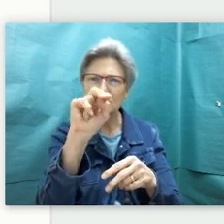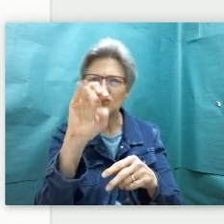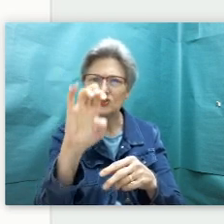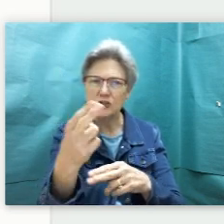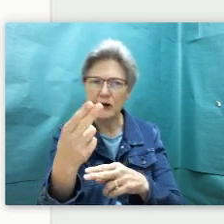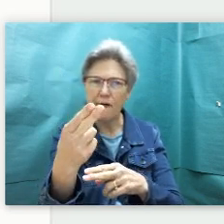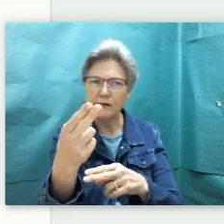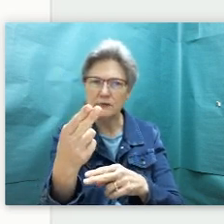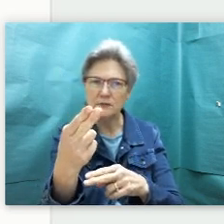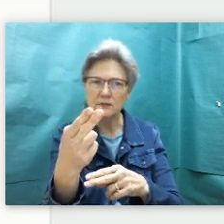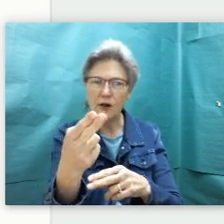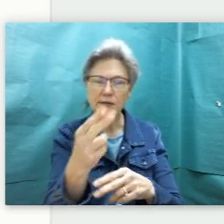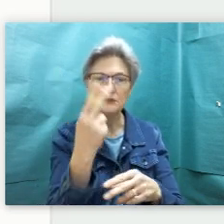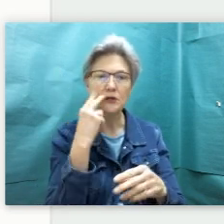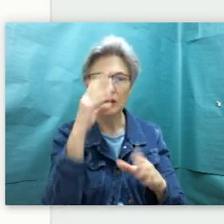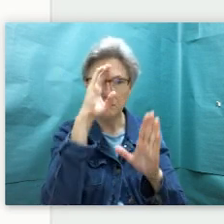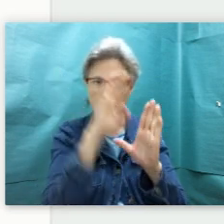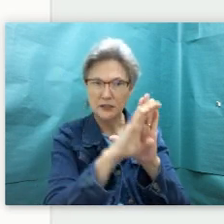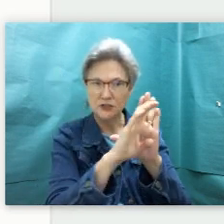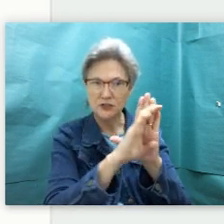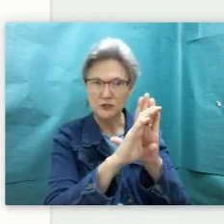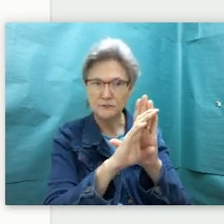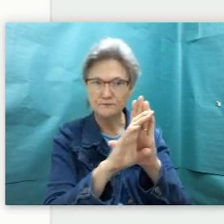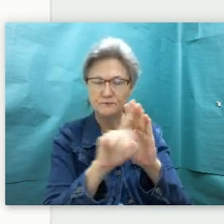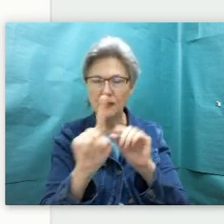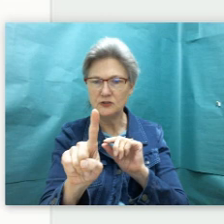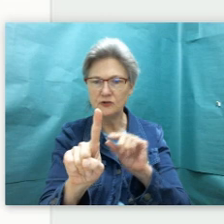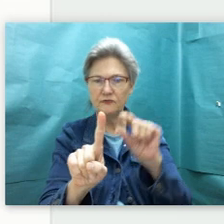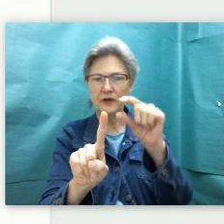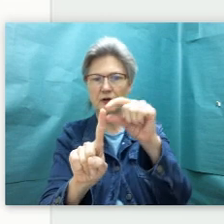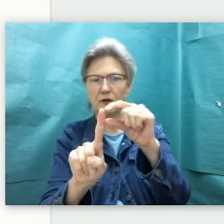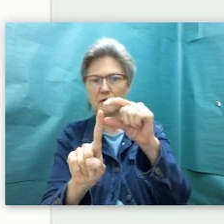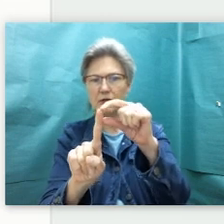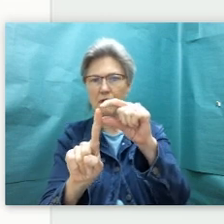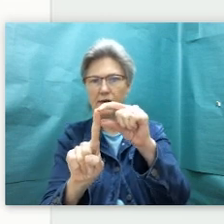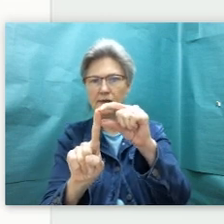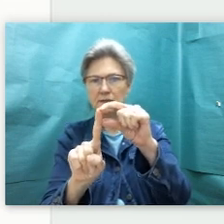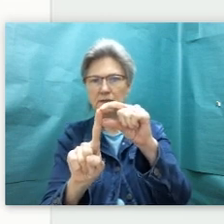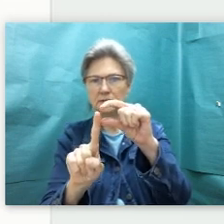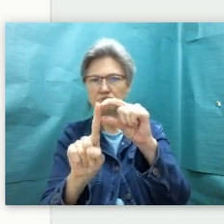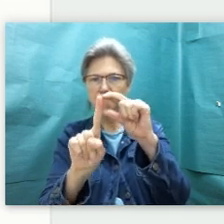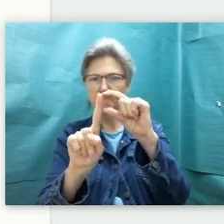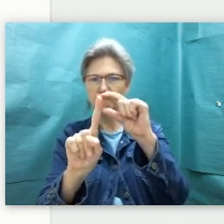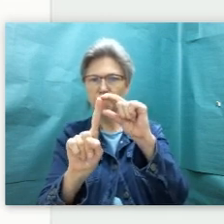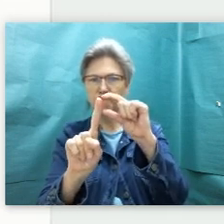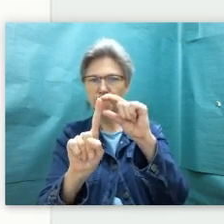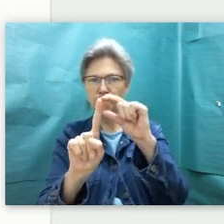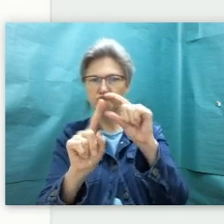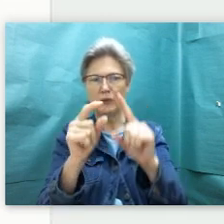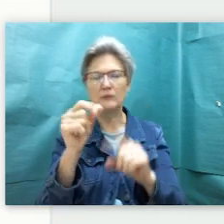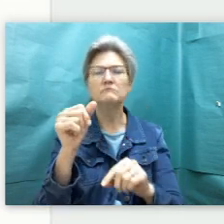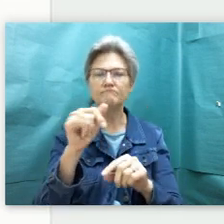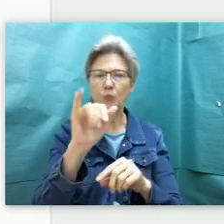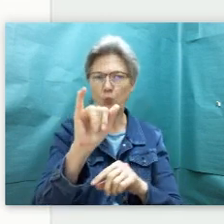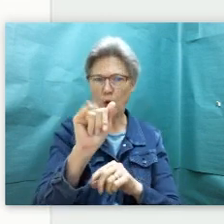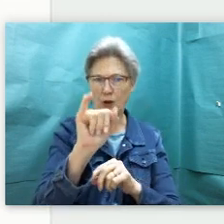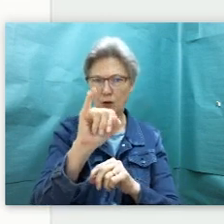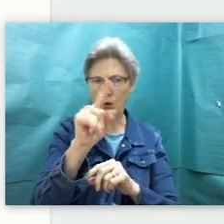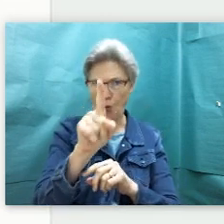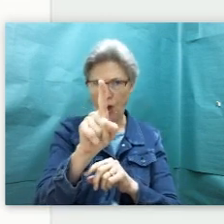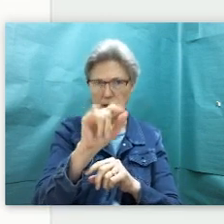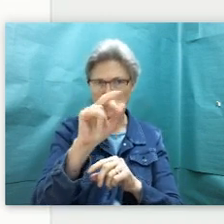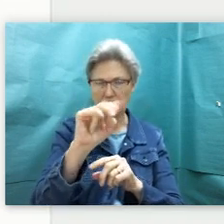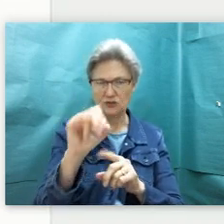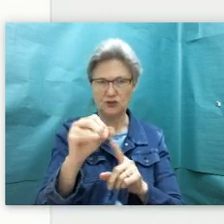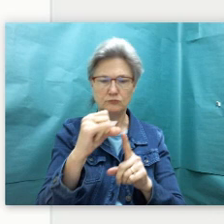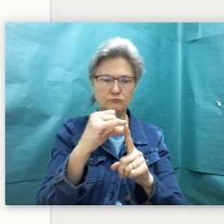inch, and if you look at our visual here as well as your finger, is about from your joint to the top of your nail. 1